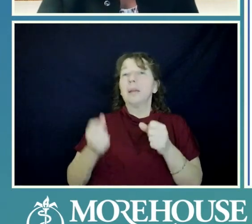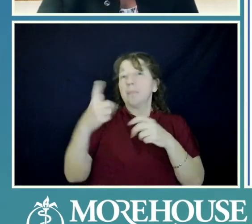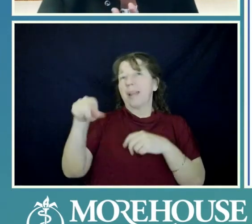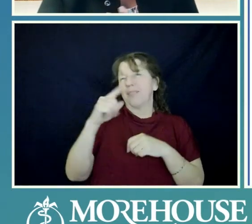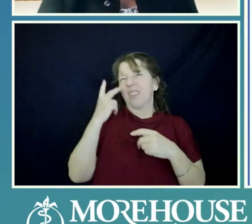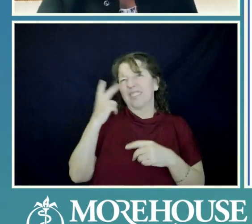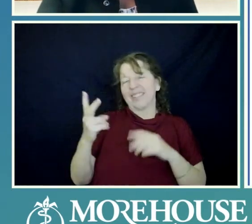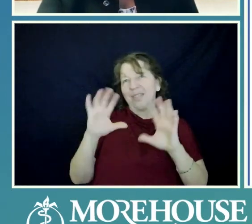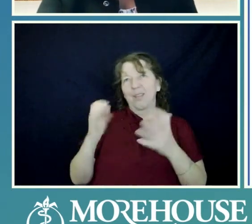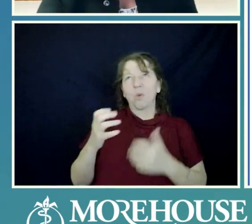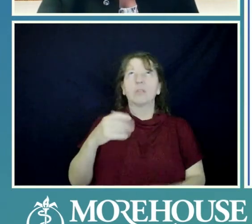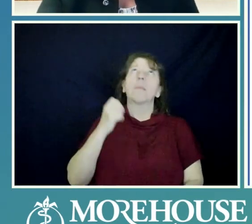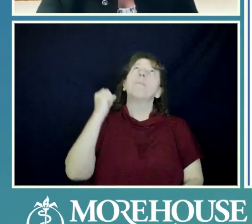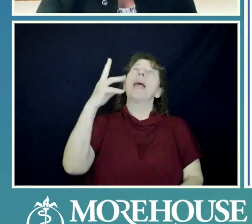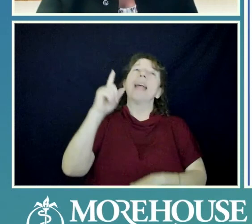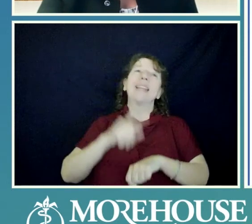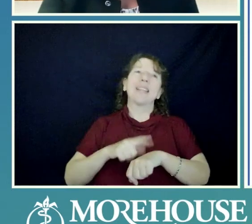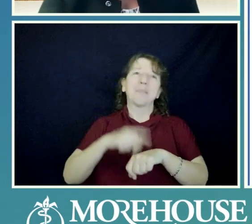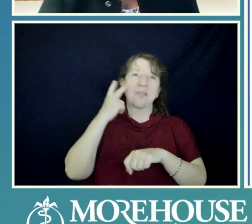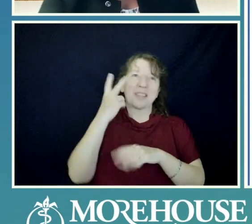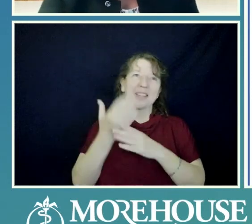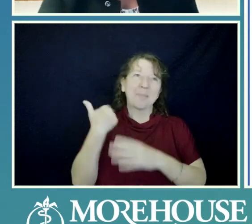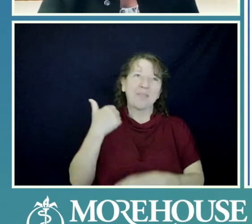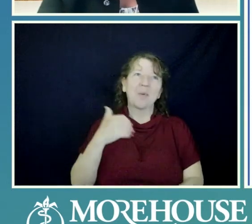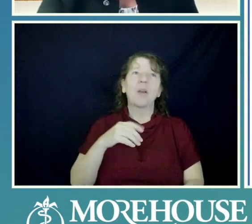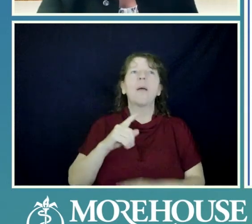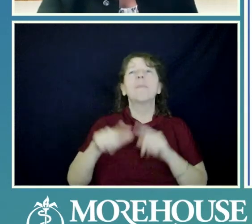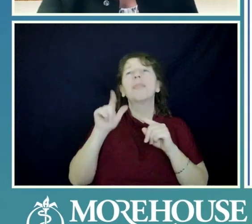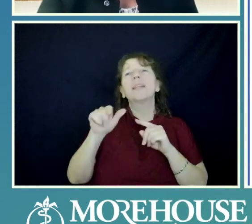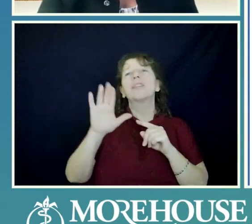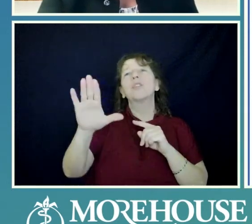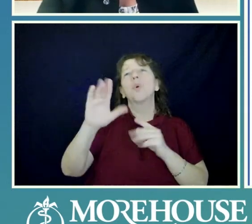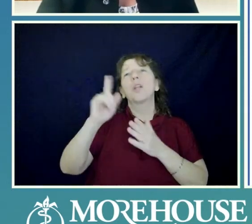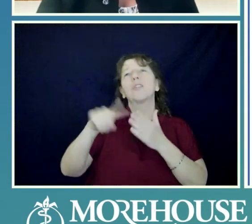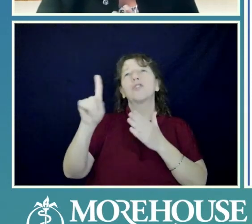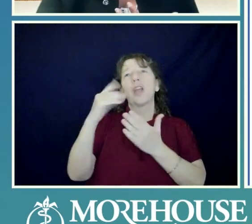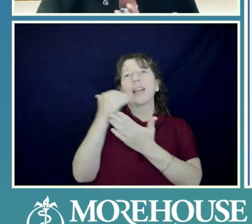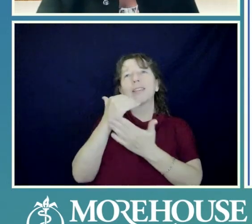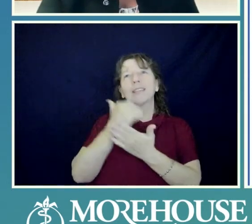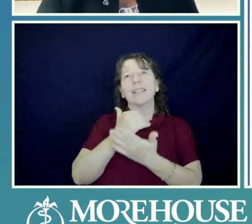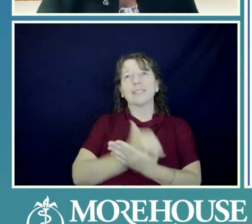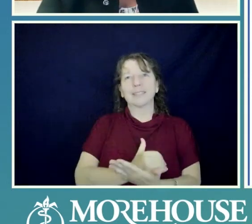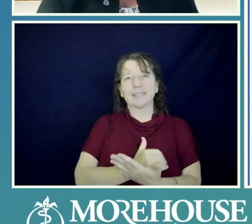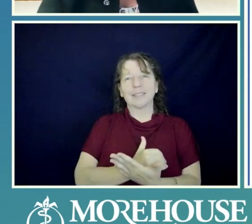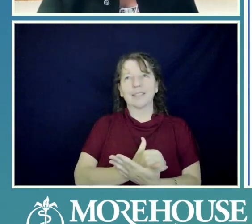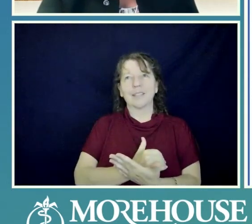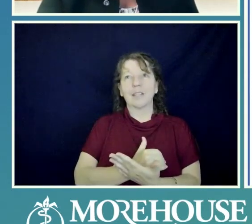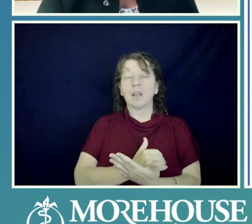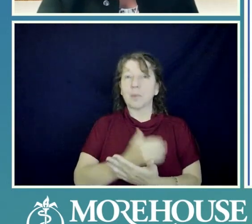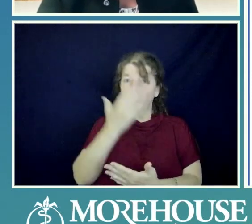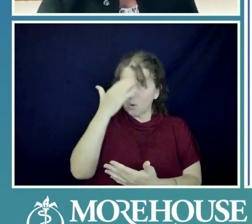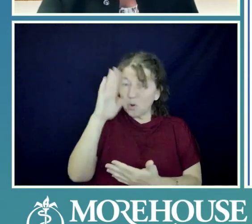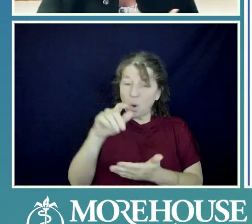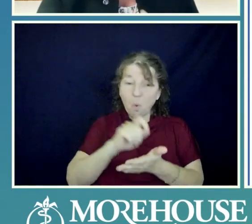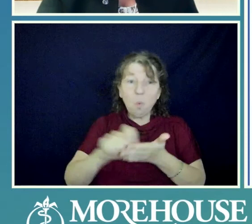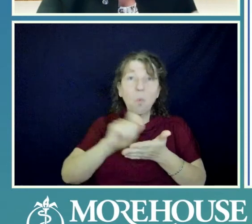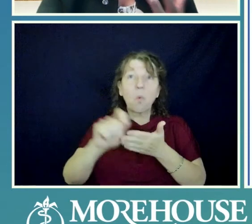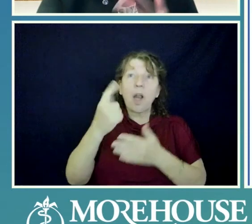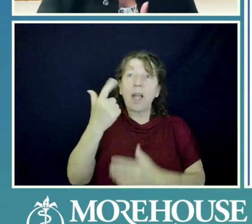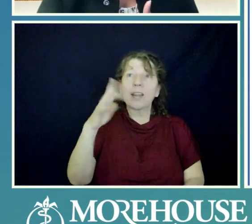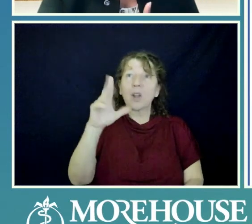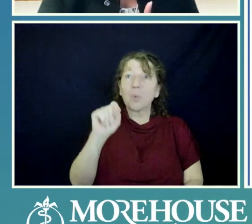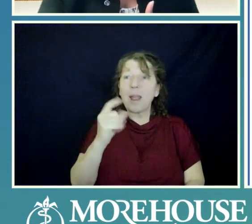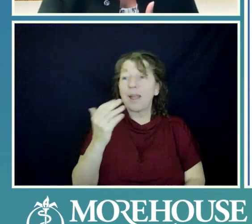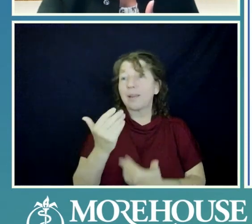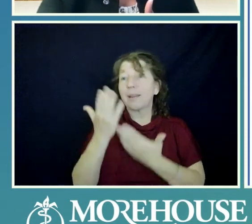1,000 times probably, which is your checklist, because writing a grant, developing the grant, and then